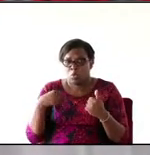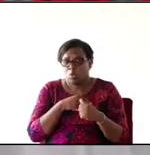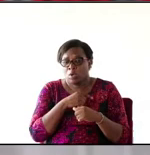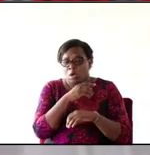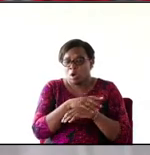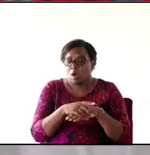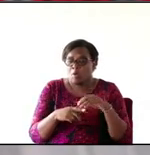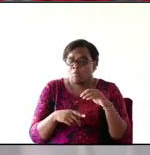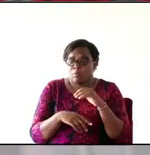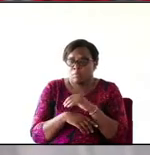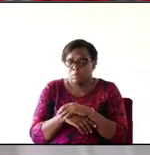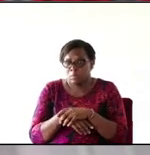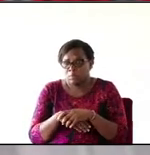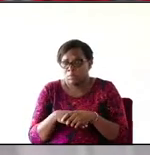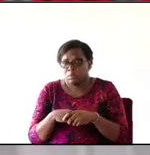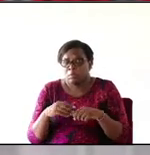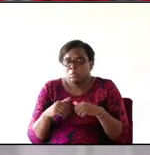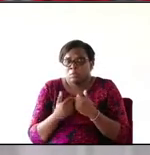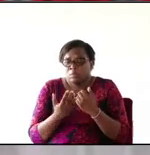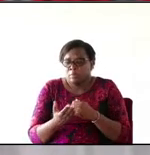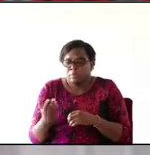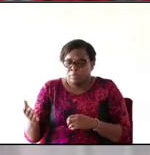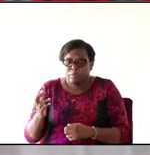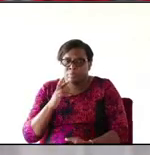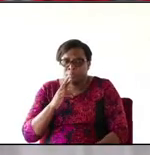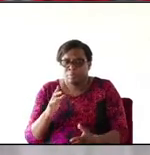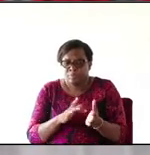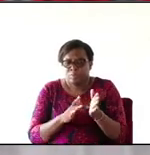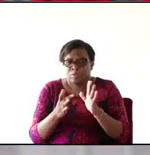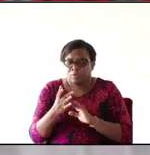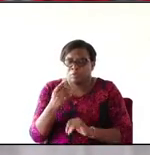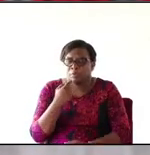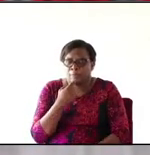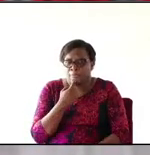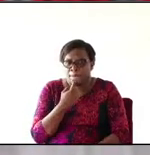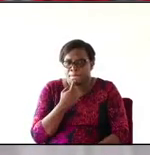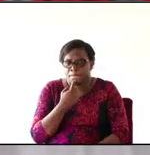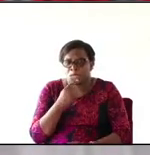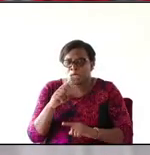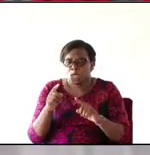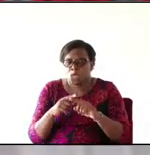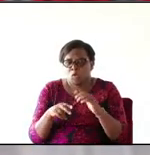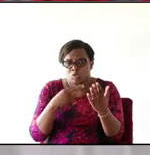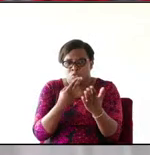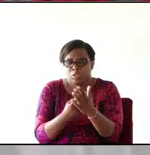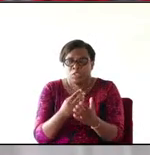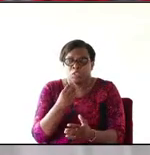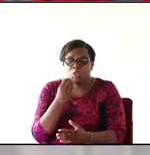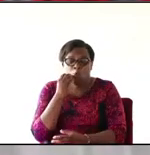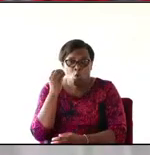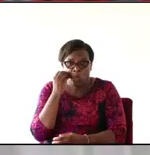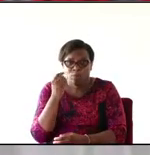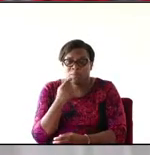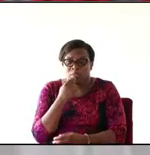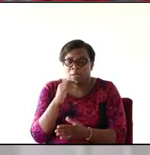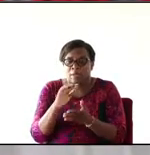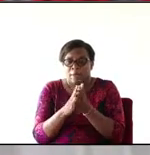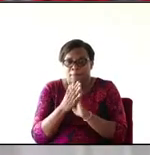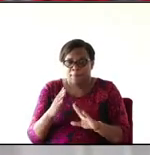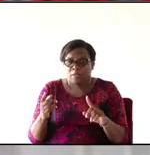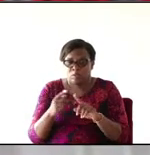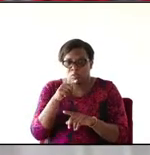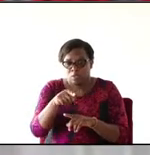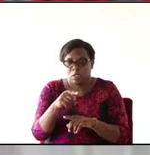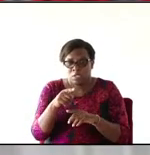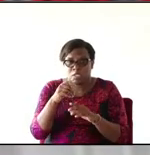comfortable with how things are. Jesus says, when you get into their homes, say peace to this house. If